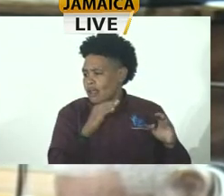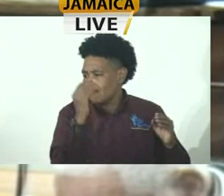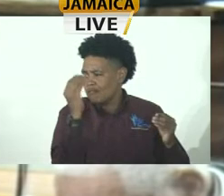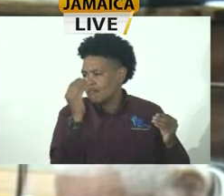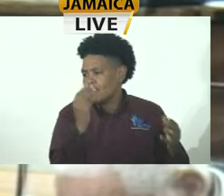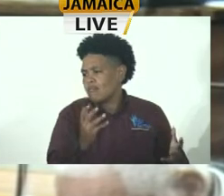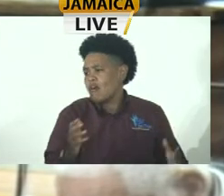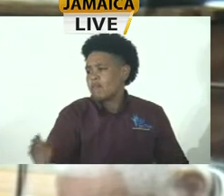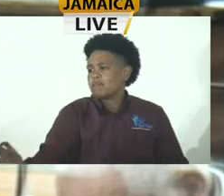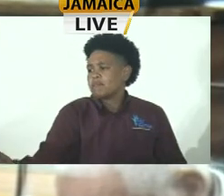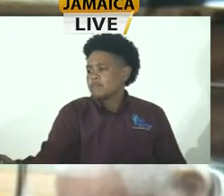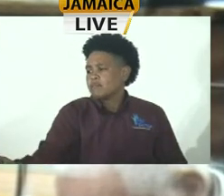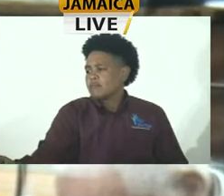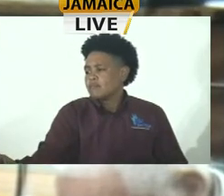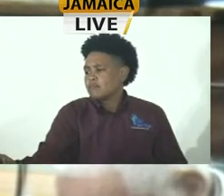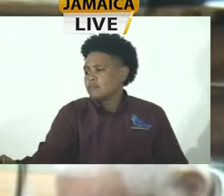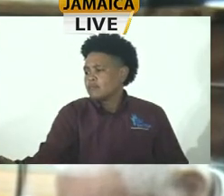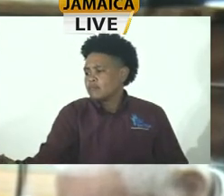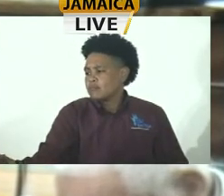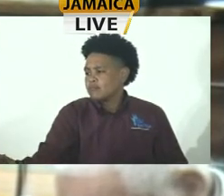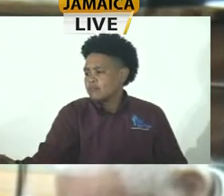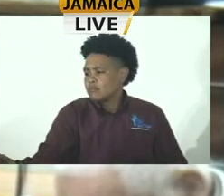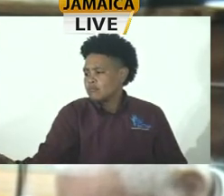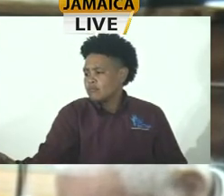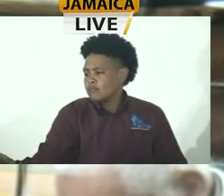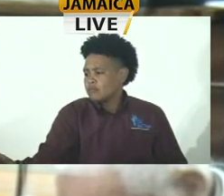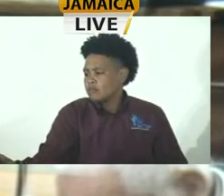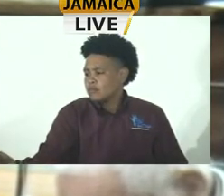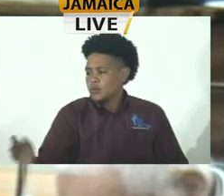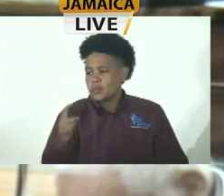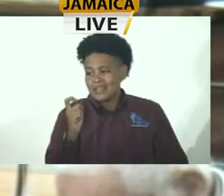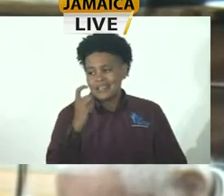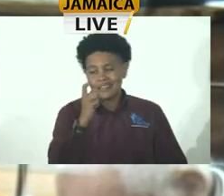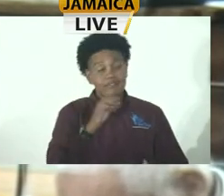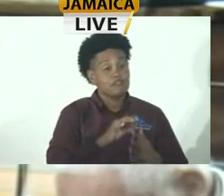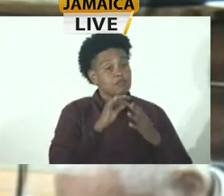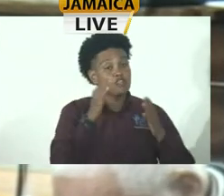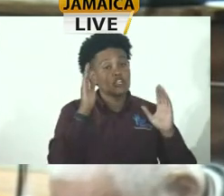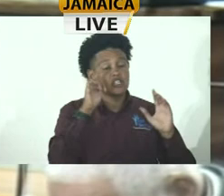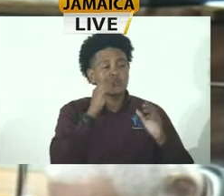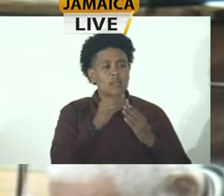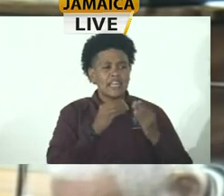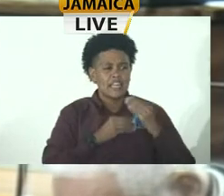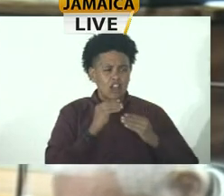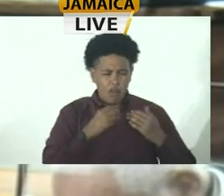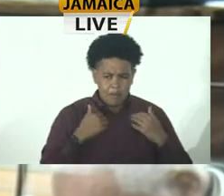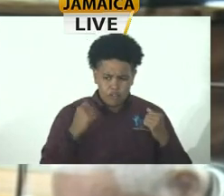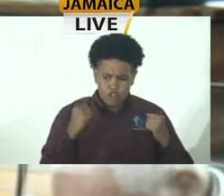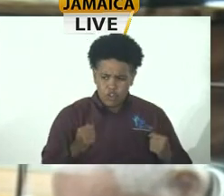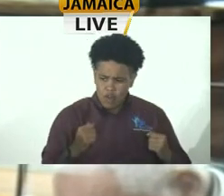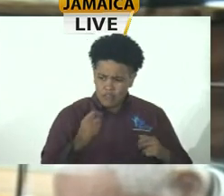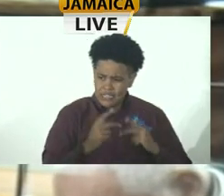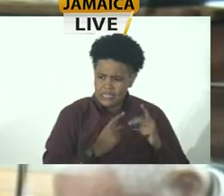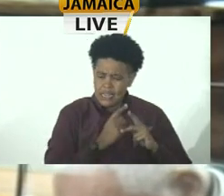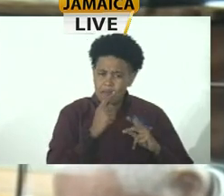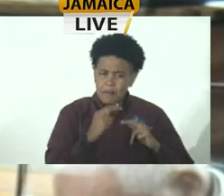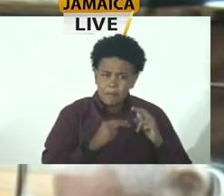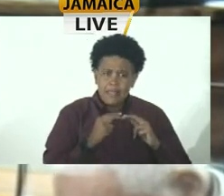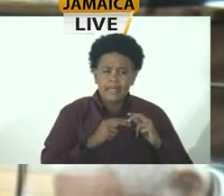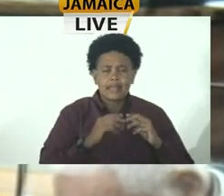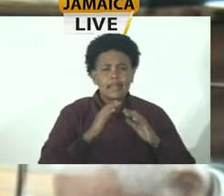we need to give special attention to economic recovery the kind of economic recovery that fosters the building of climate